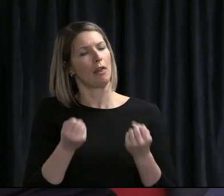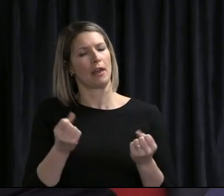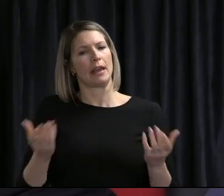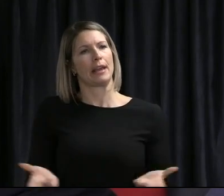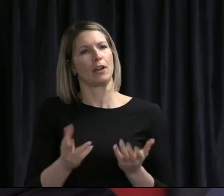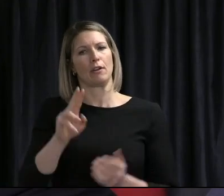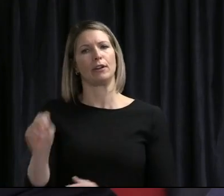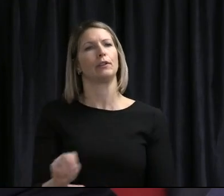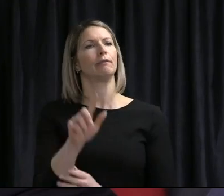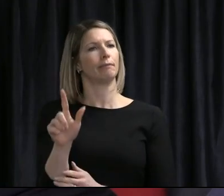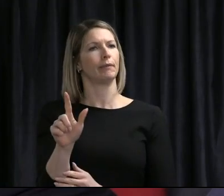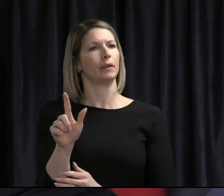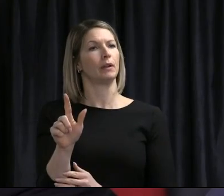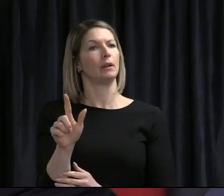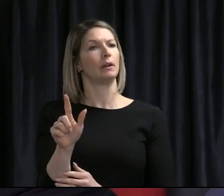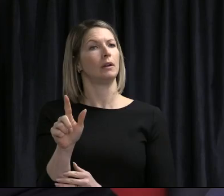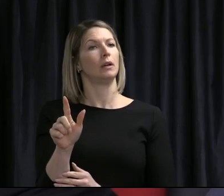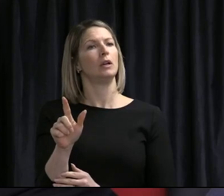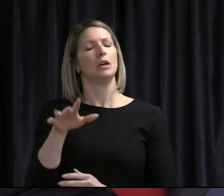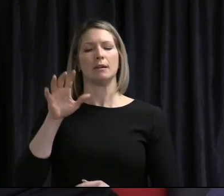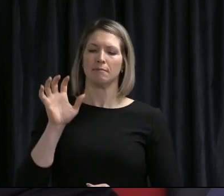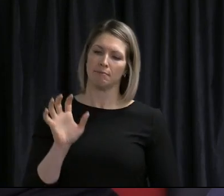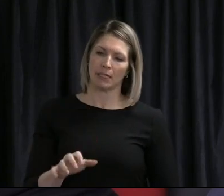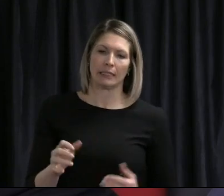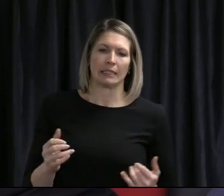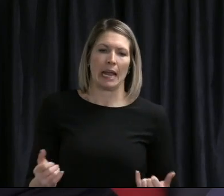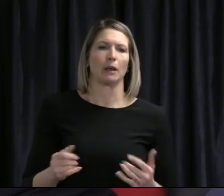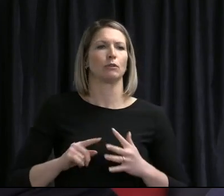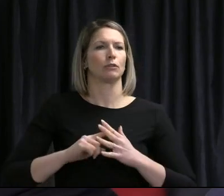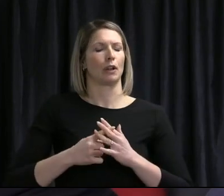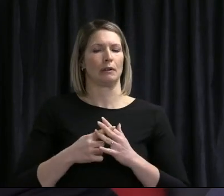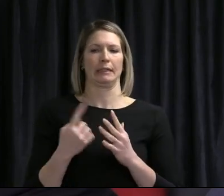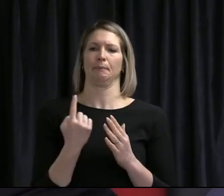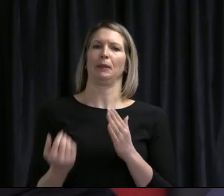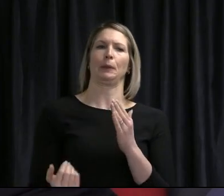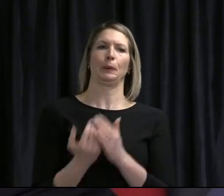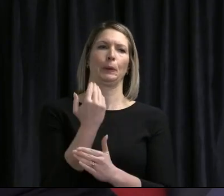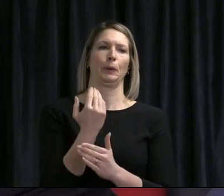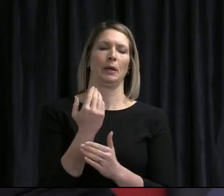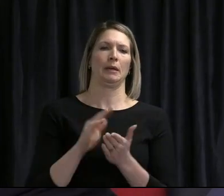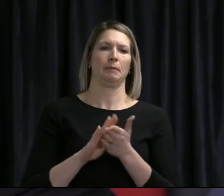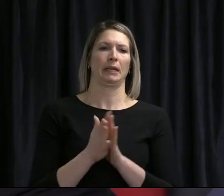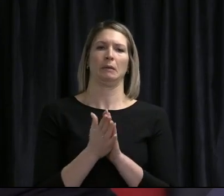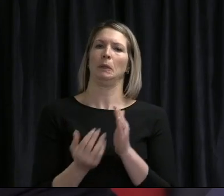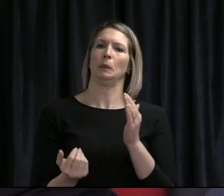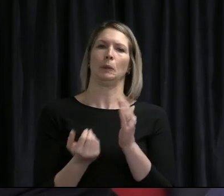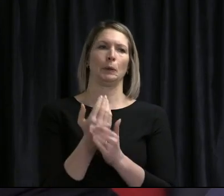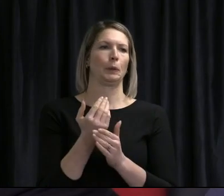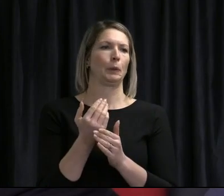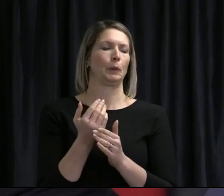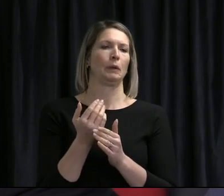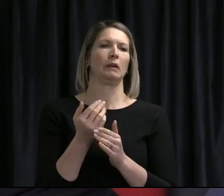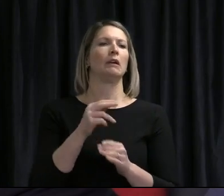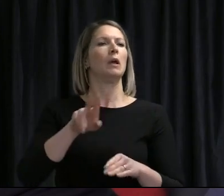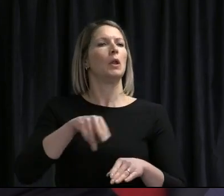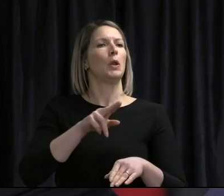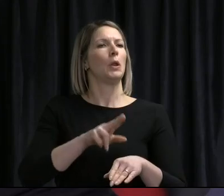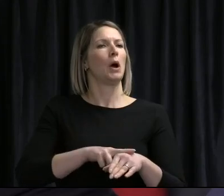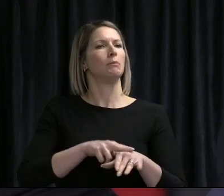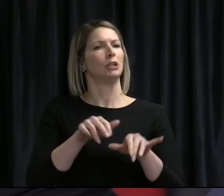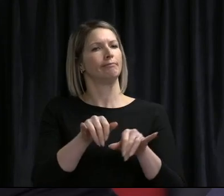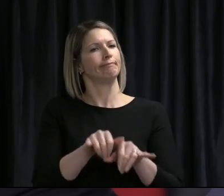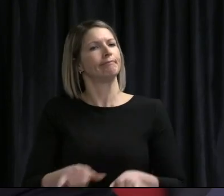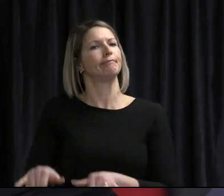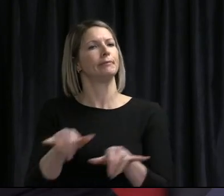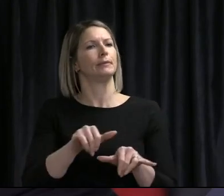have to practice what is a new normal. We want to ensure everyone takes the necessary